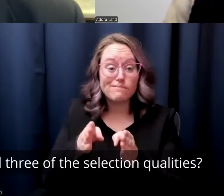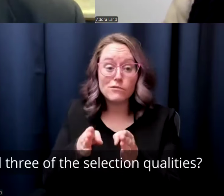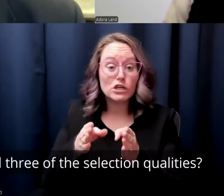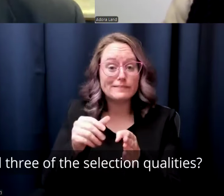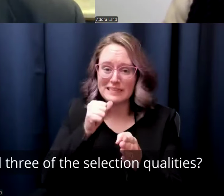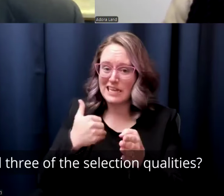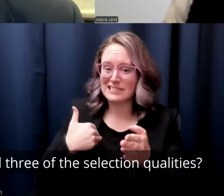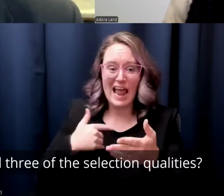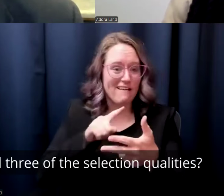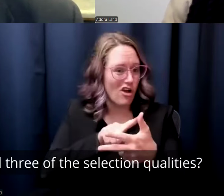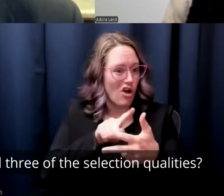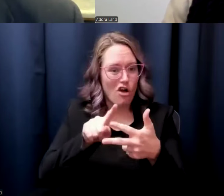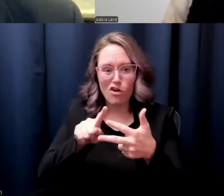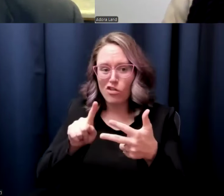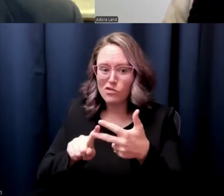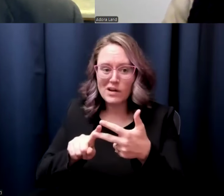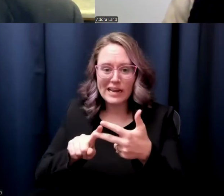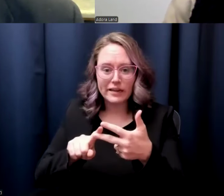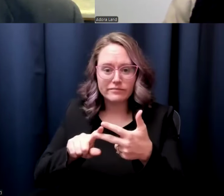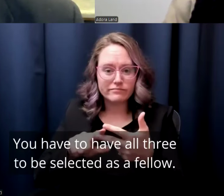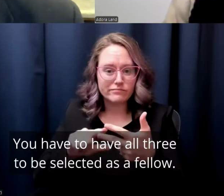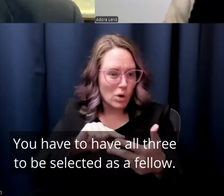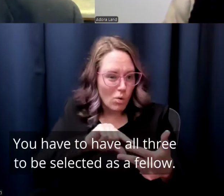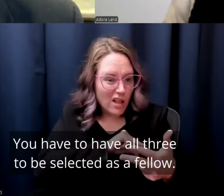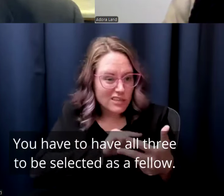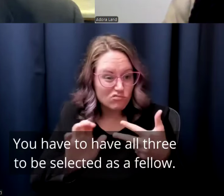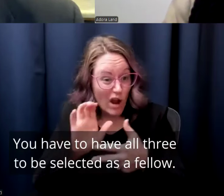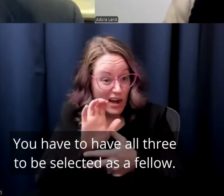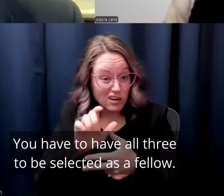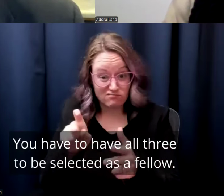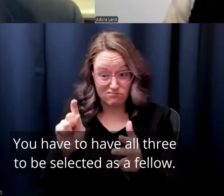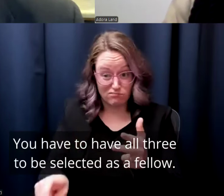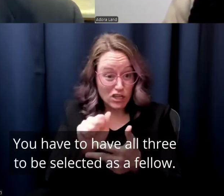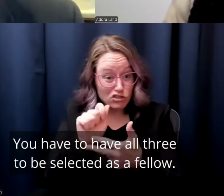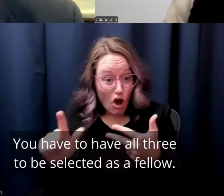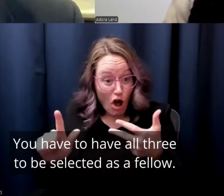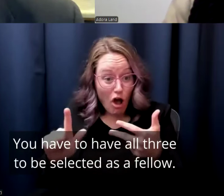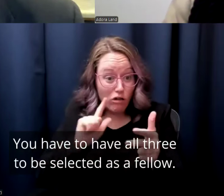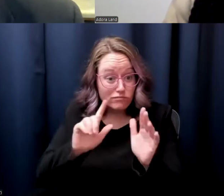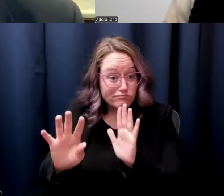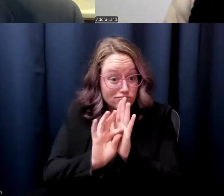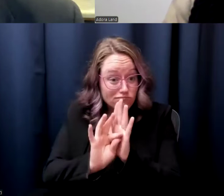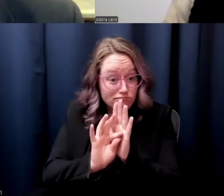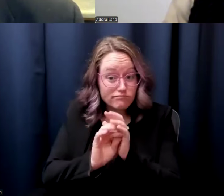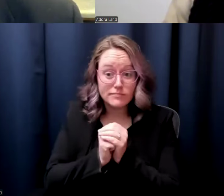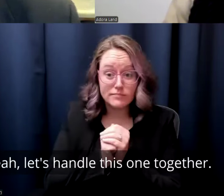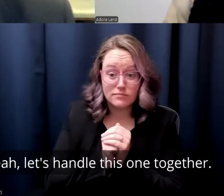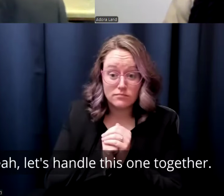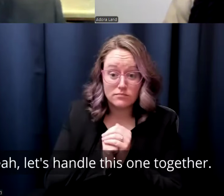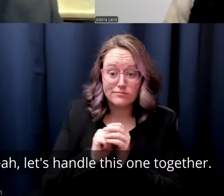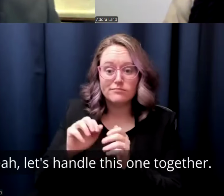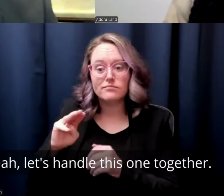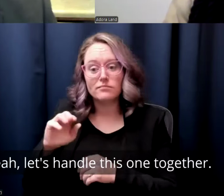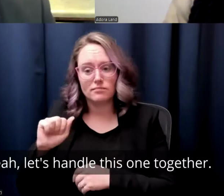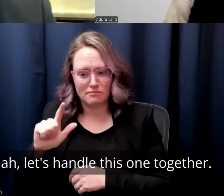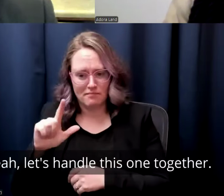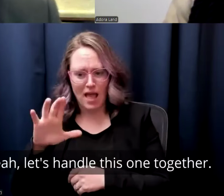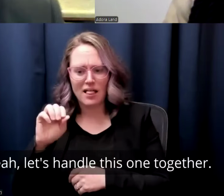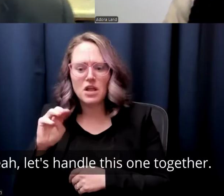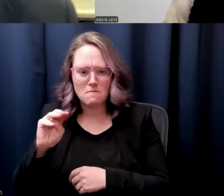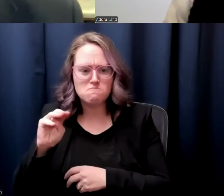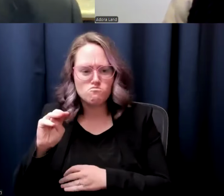the selection qualities? You have to have all three to be selected as a fellow? Yeah, let's handle this